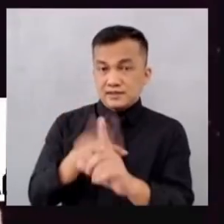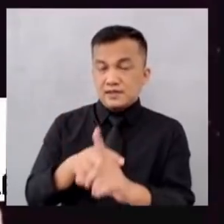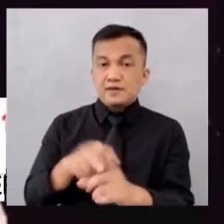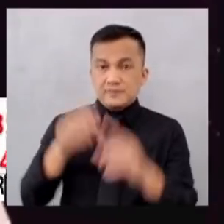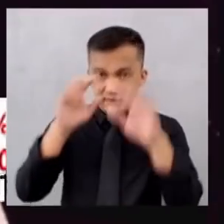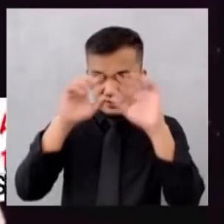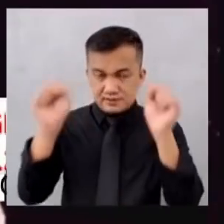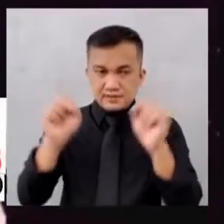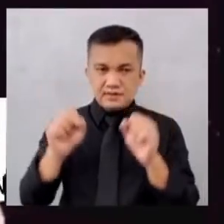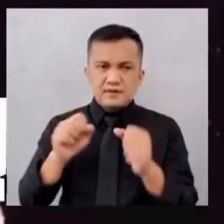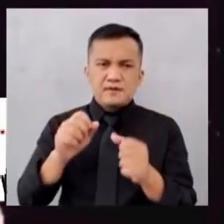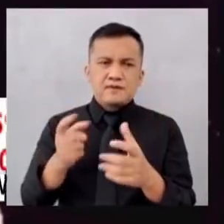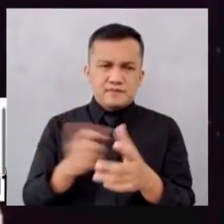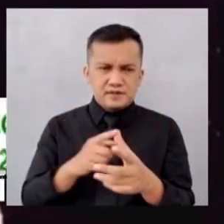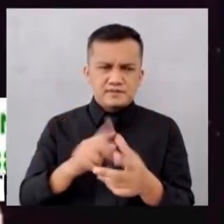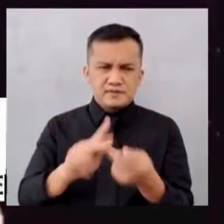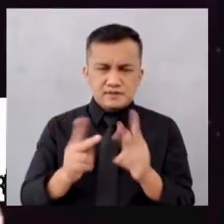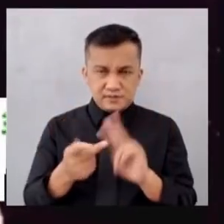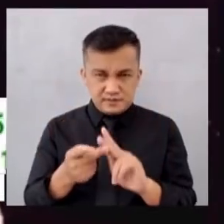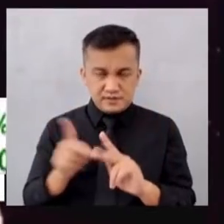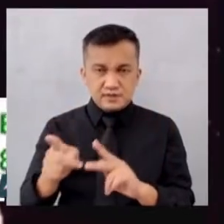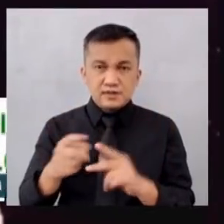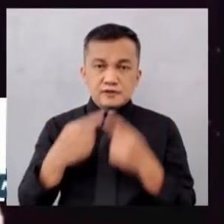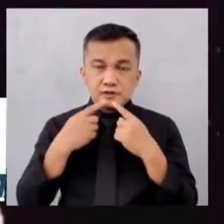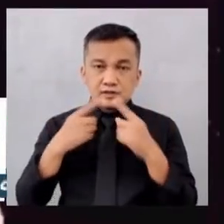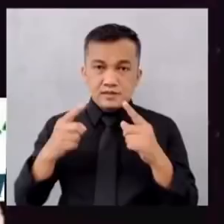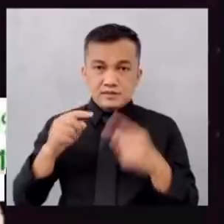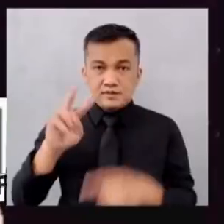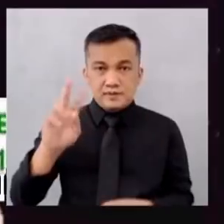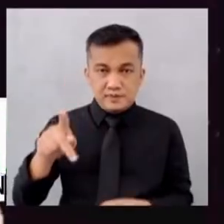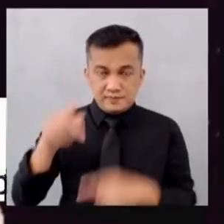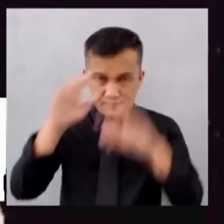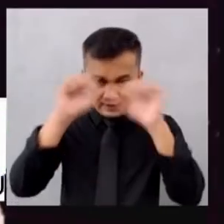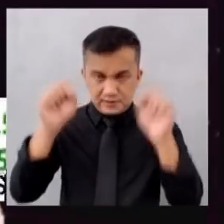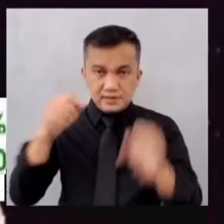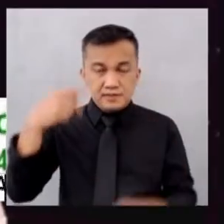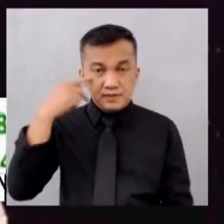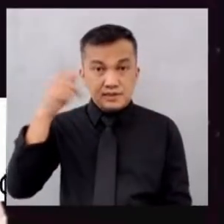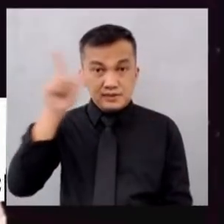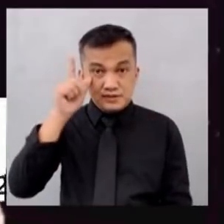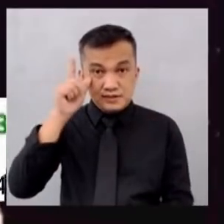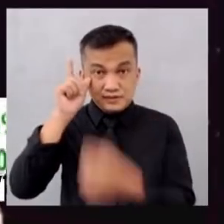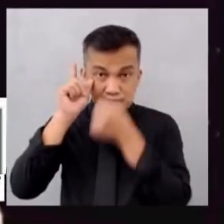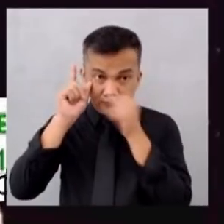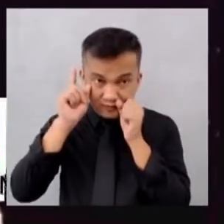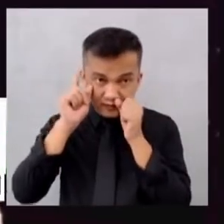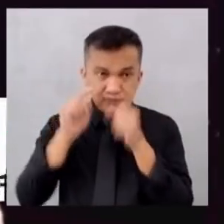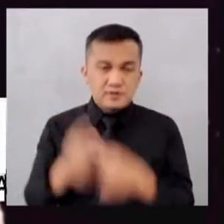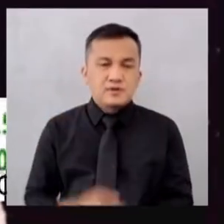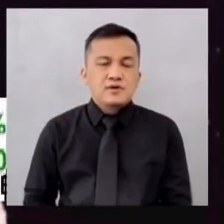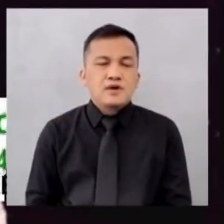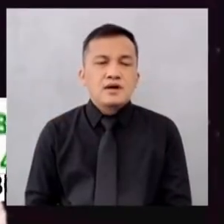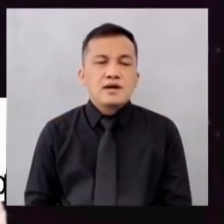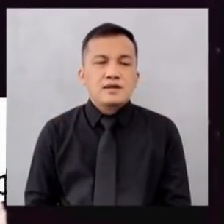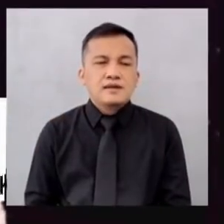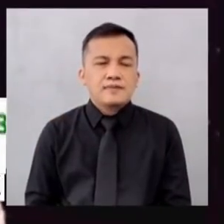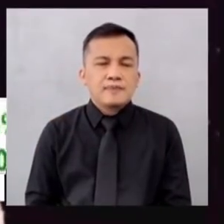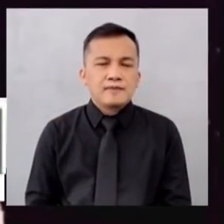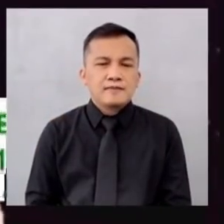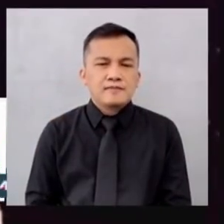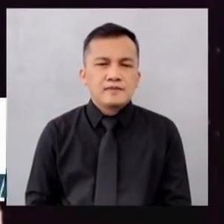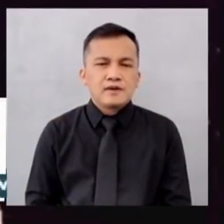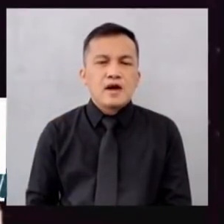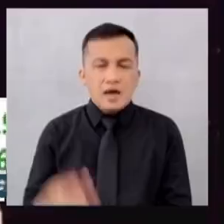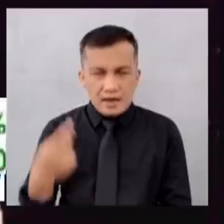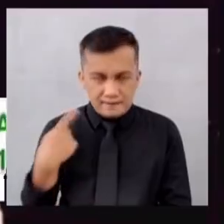first tandem to declare their bids for president and vice president, Senator Panfilo Lacson and Senate President Tito Sotto, have